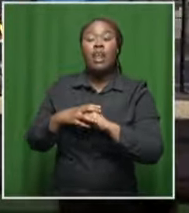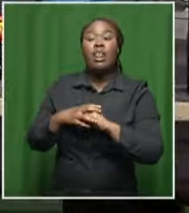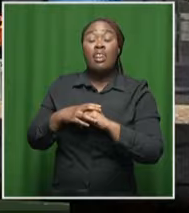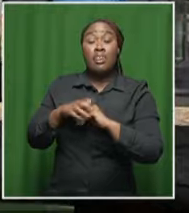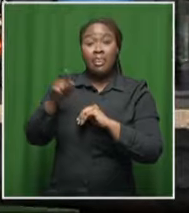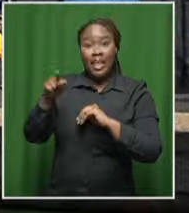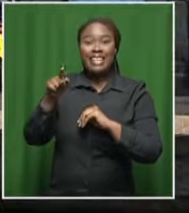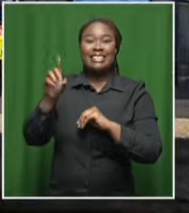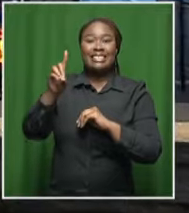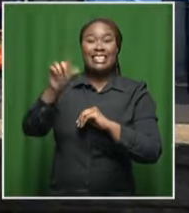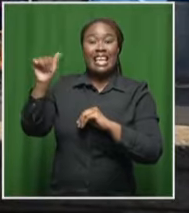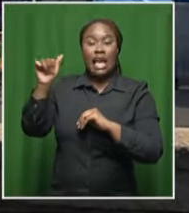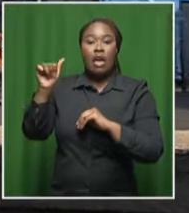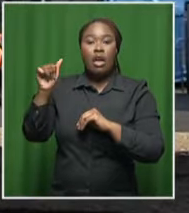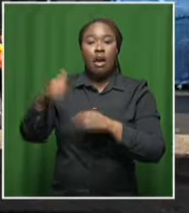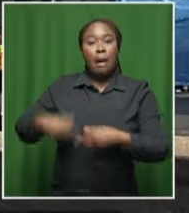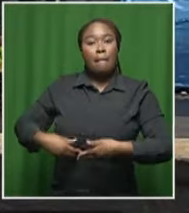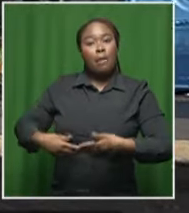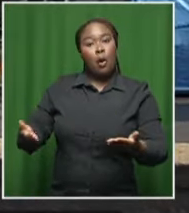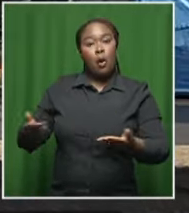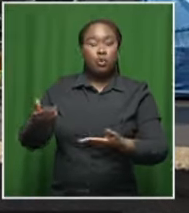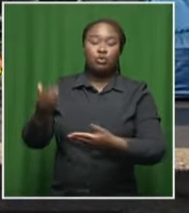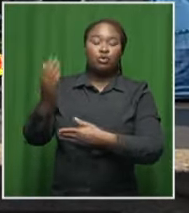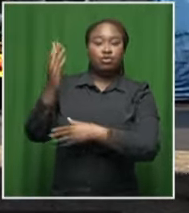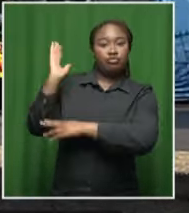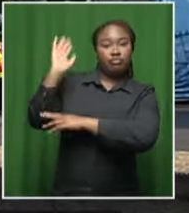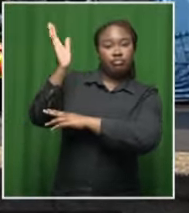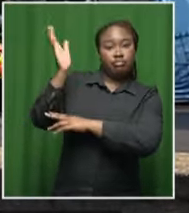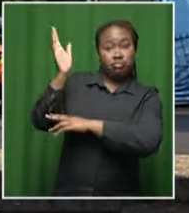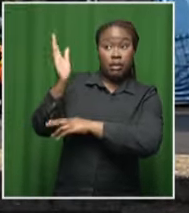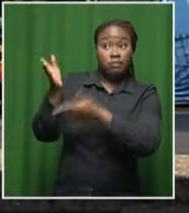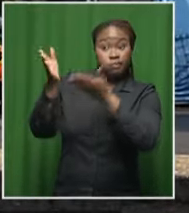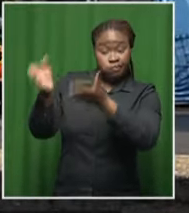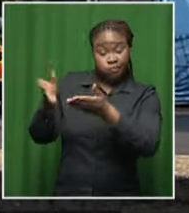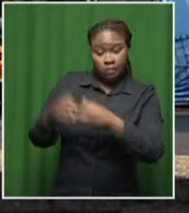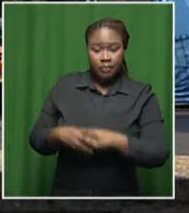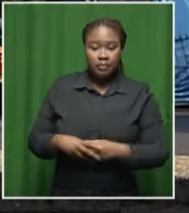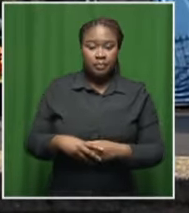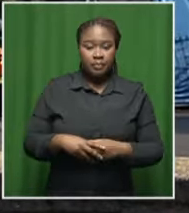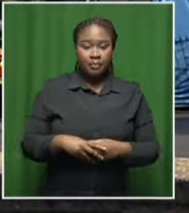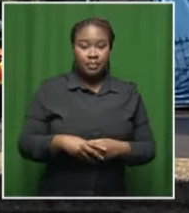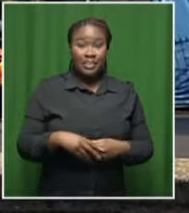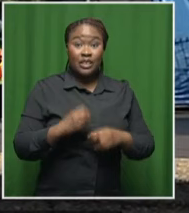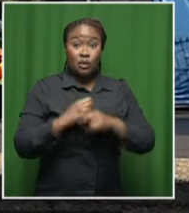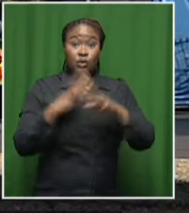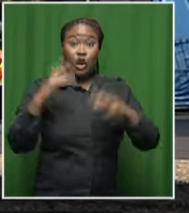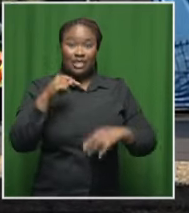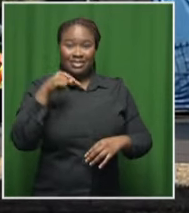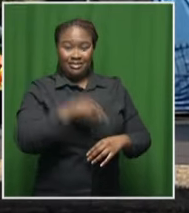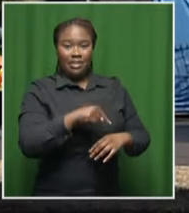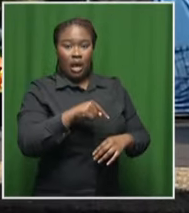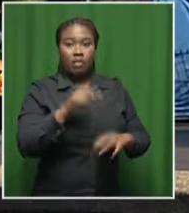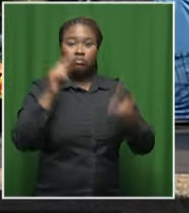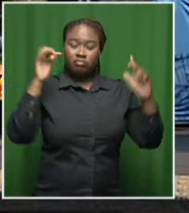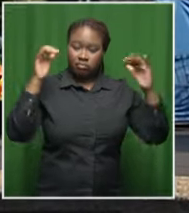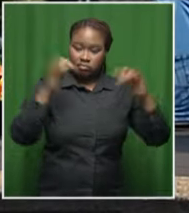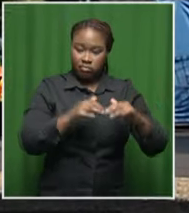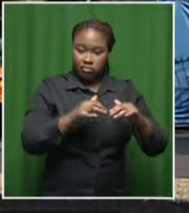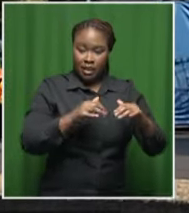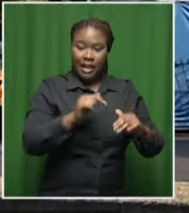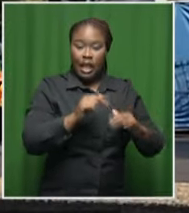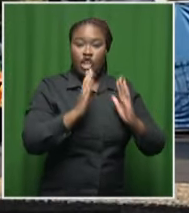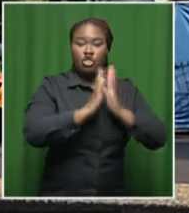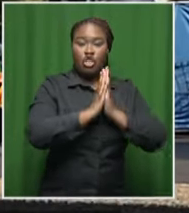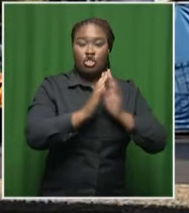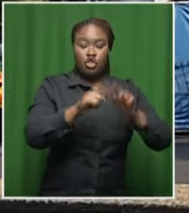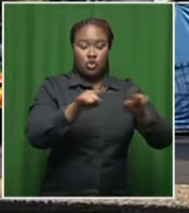DA manifesto. We know that they'll be meeting here. This is ground zero of where the marchers will be meeting. And they will